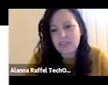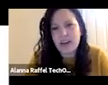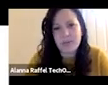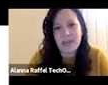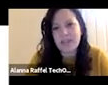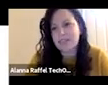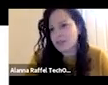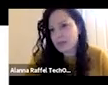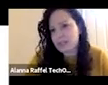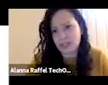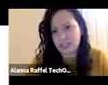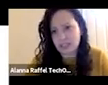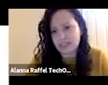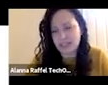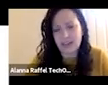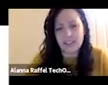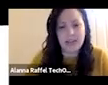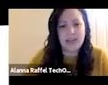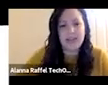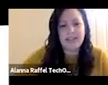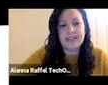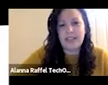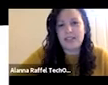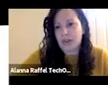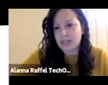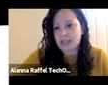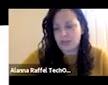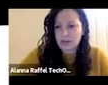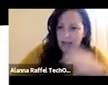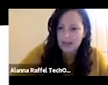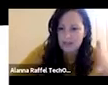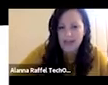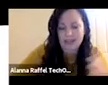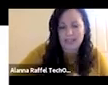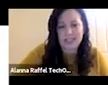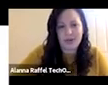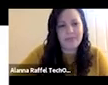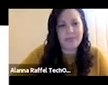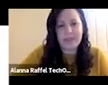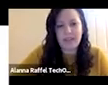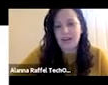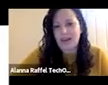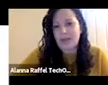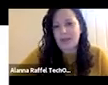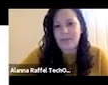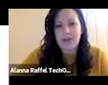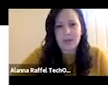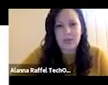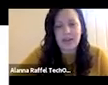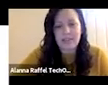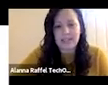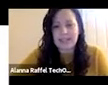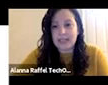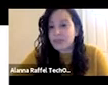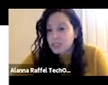changes the environment could be considered assistive technology. So that's one end of that continuum. In the middle,